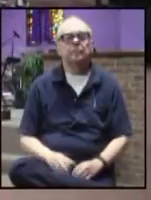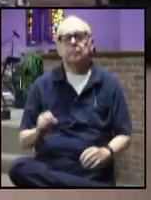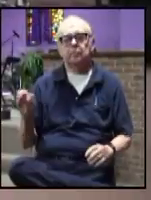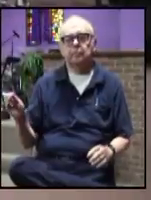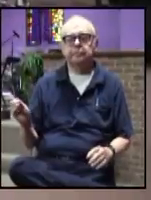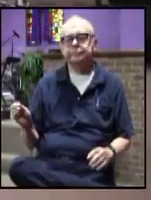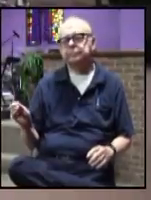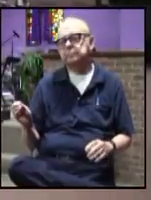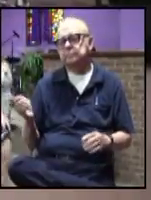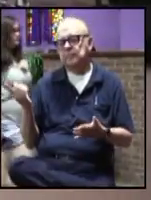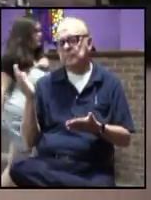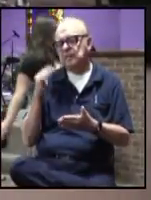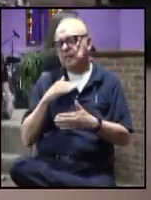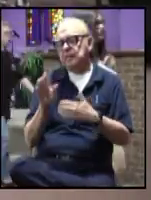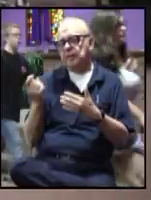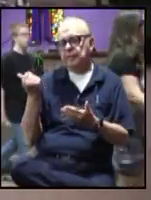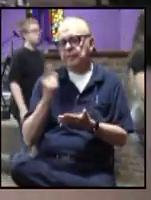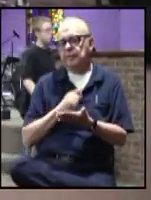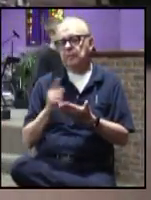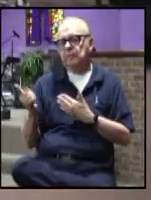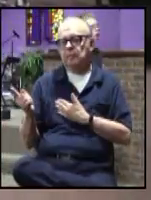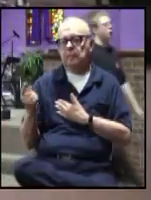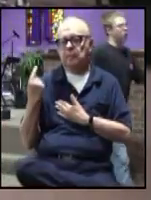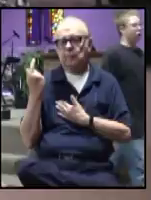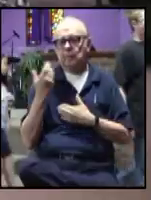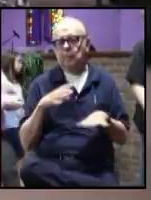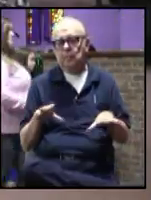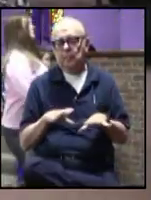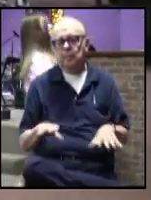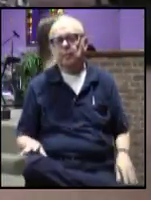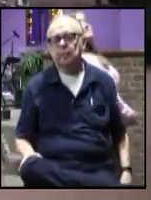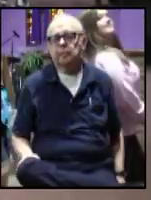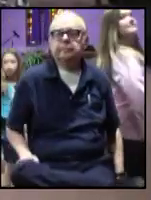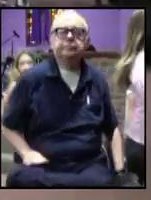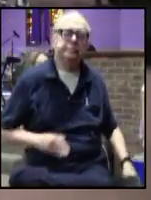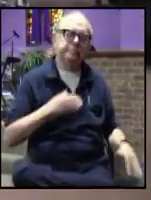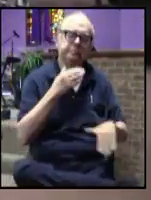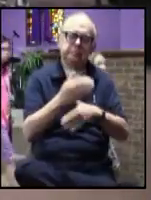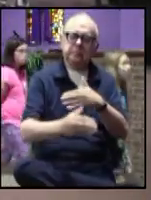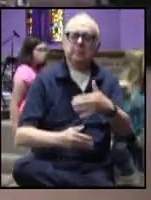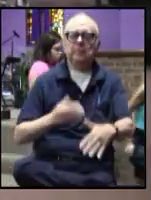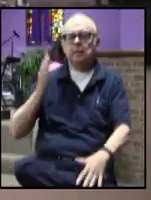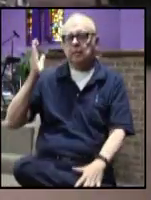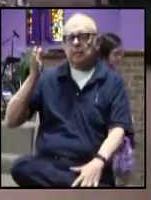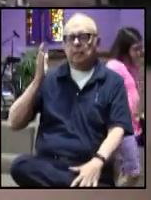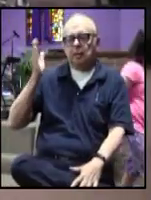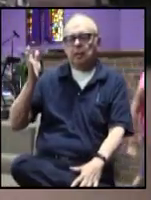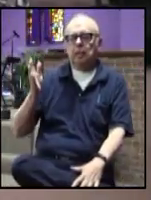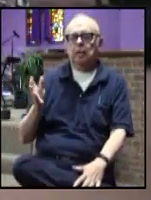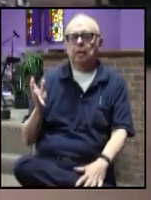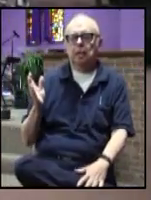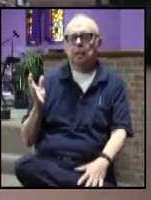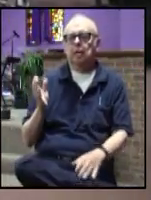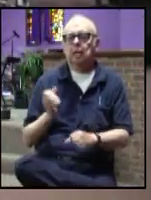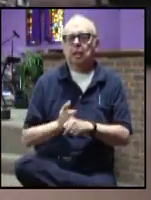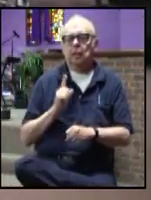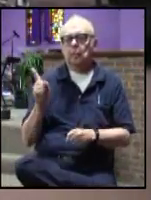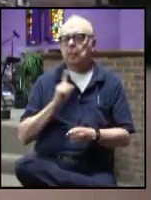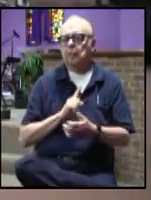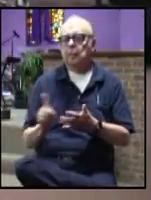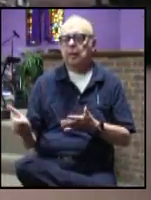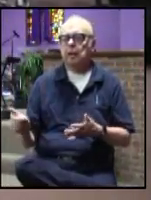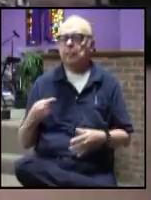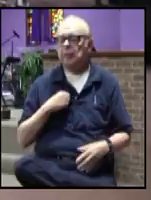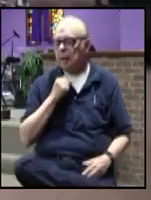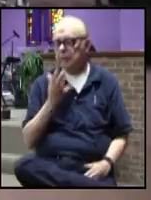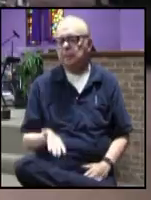So the next few weeks, we're going to be doing a series of sermons, and I got 1 week that I won't be here,